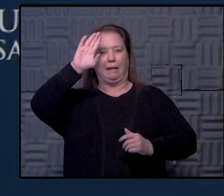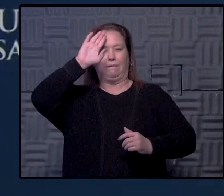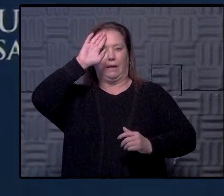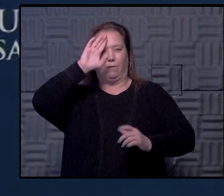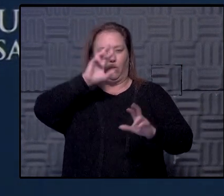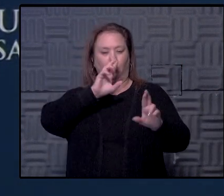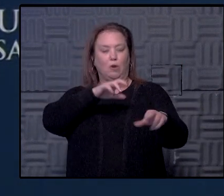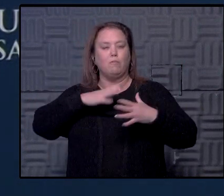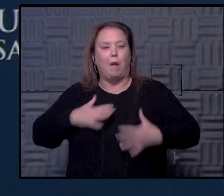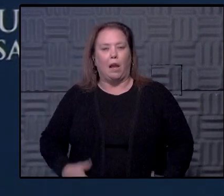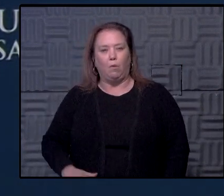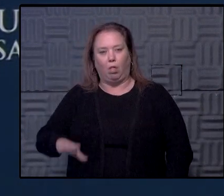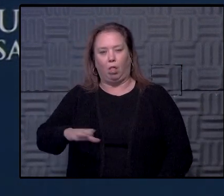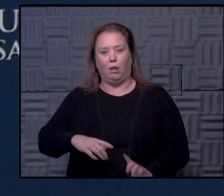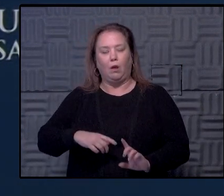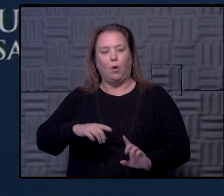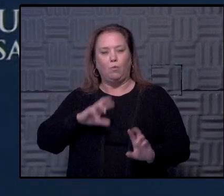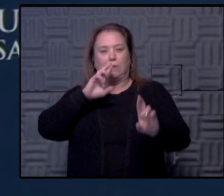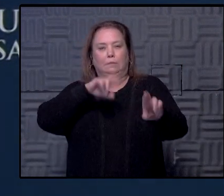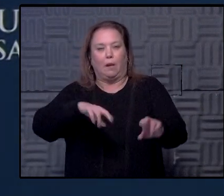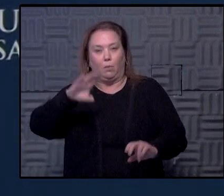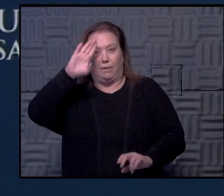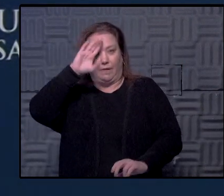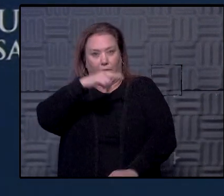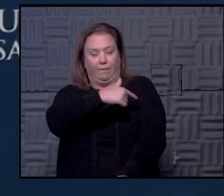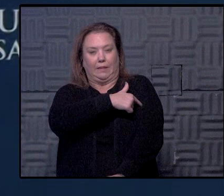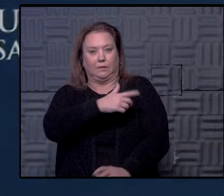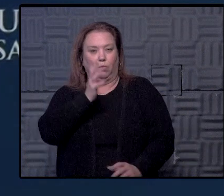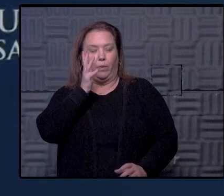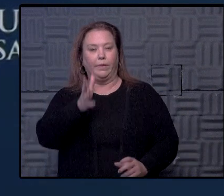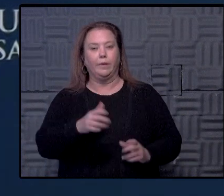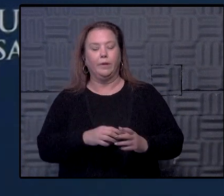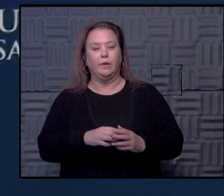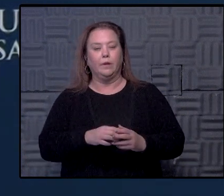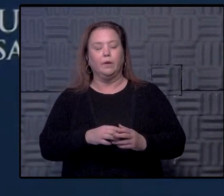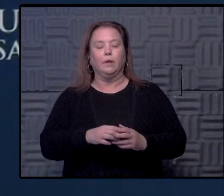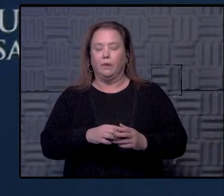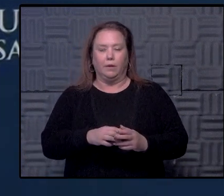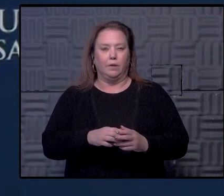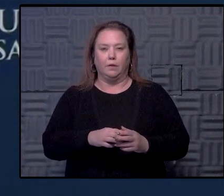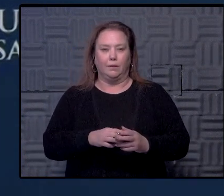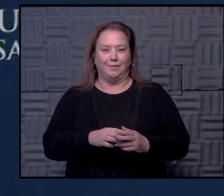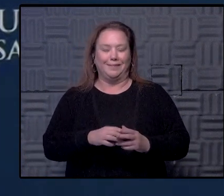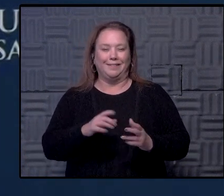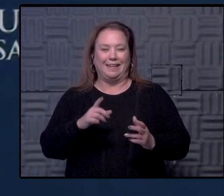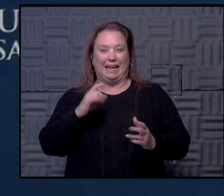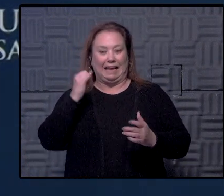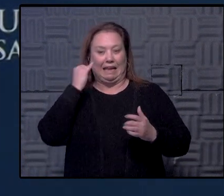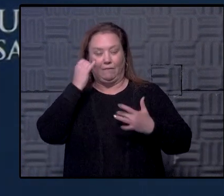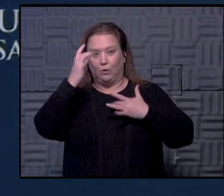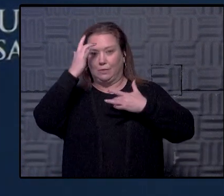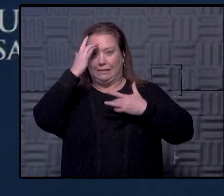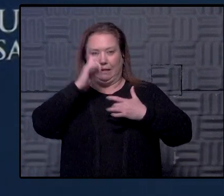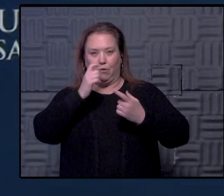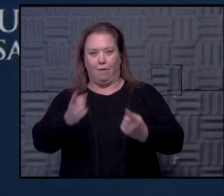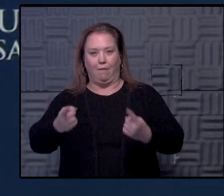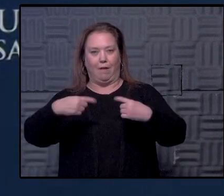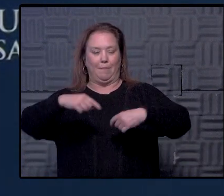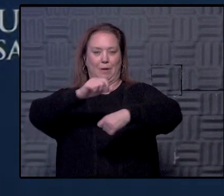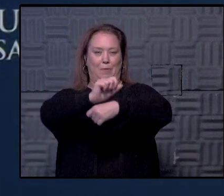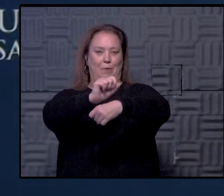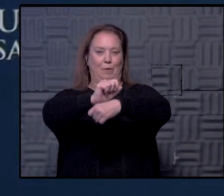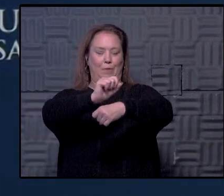response to that vaccine. So ideally, you're not coming to work if you're sick. So I think we're going to have to take